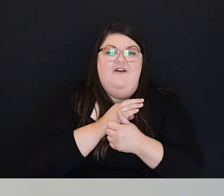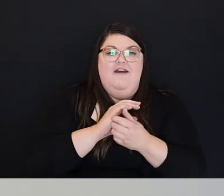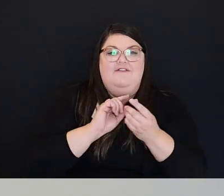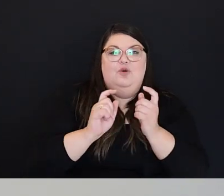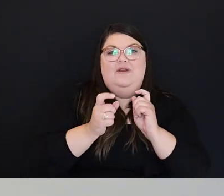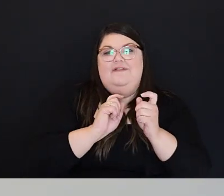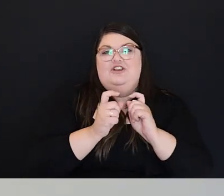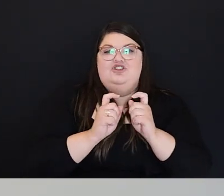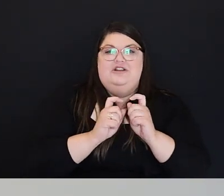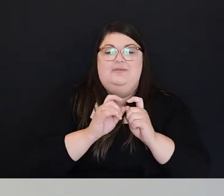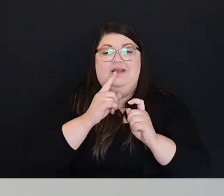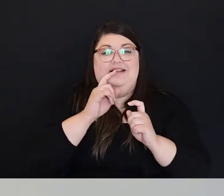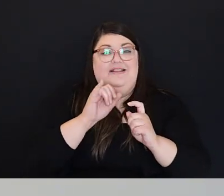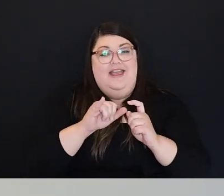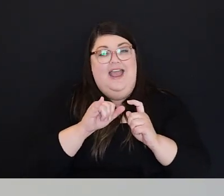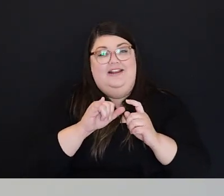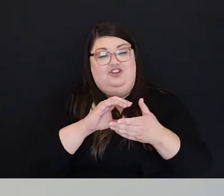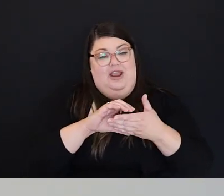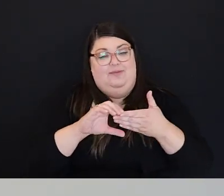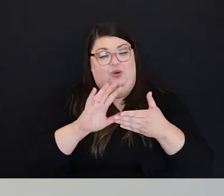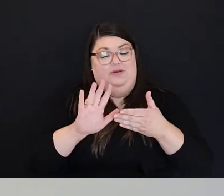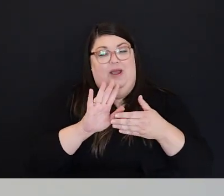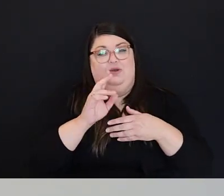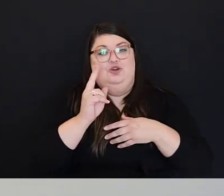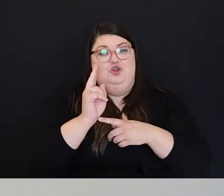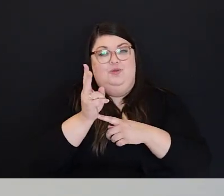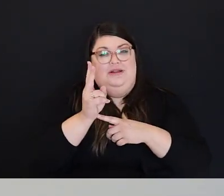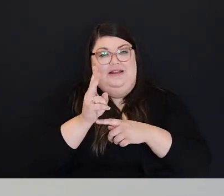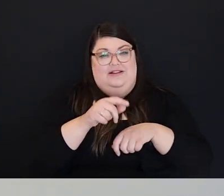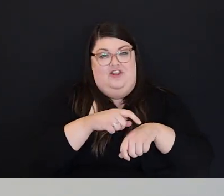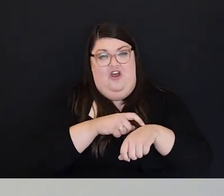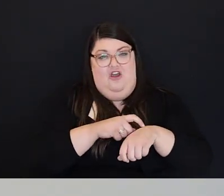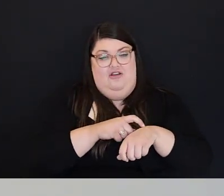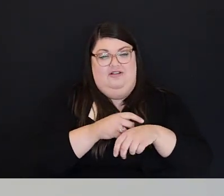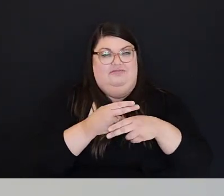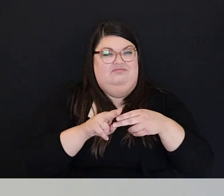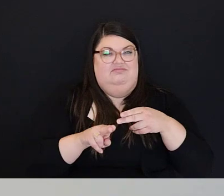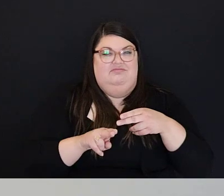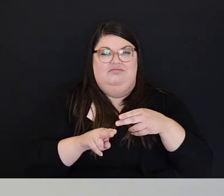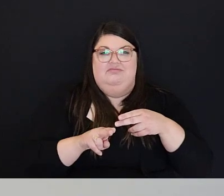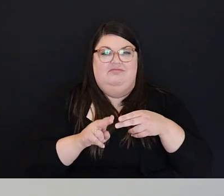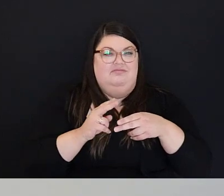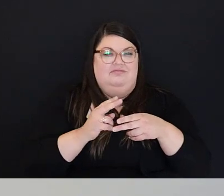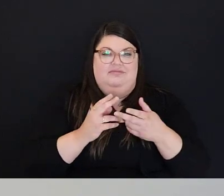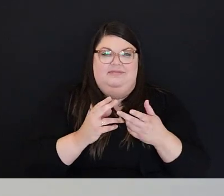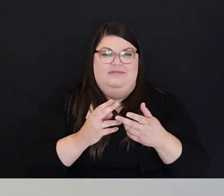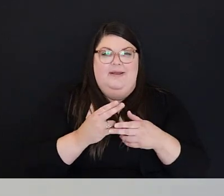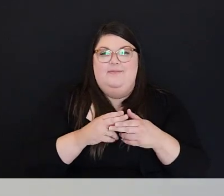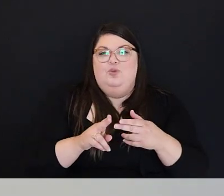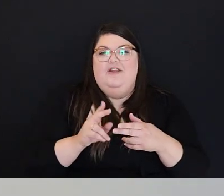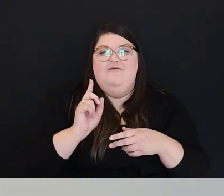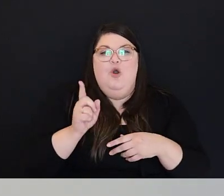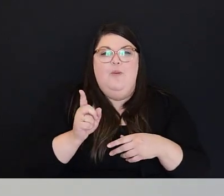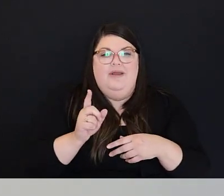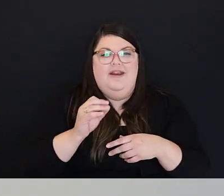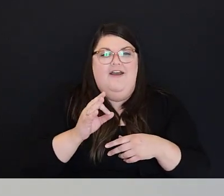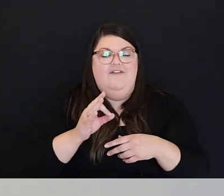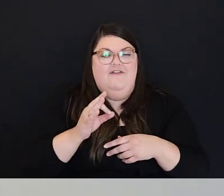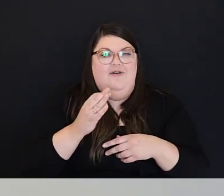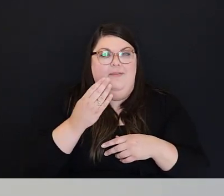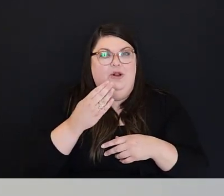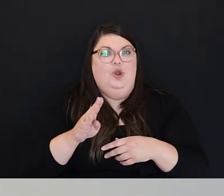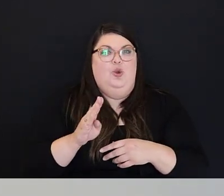was about 2 minutes long. Like it was like a really brief moment of